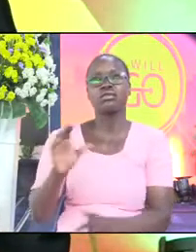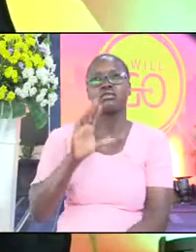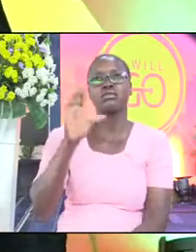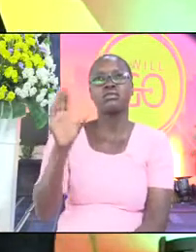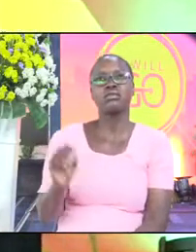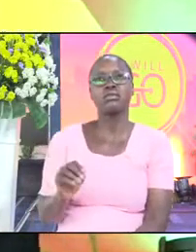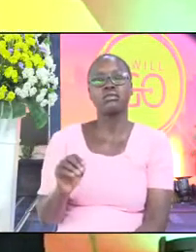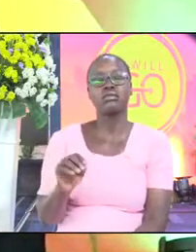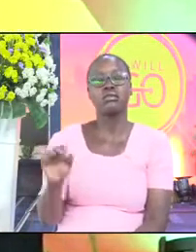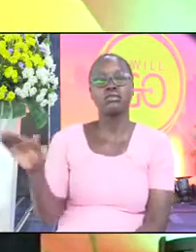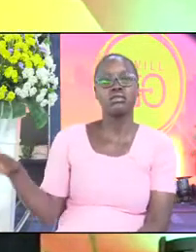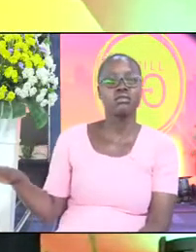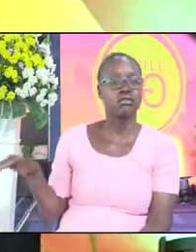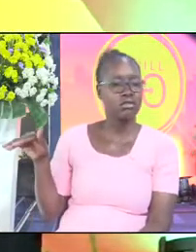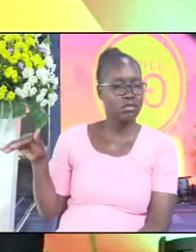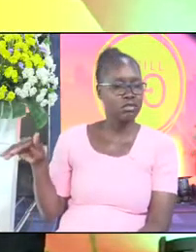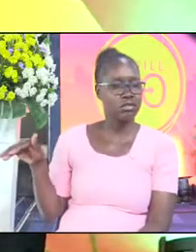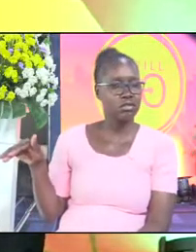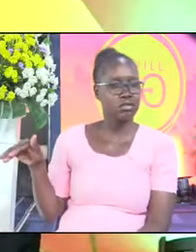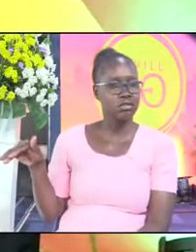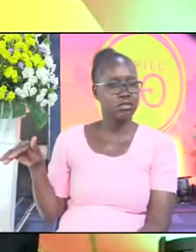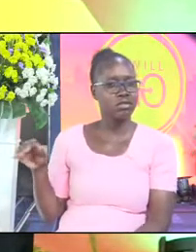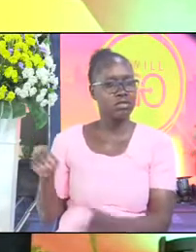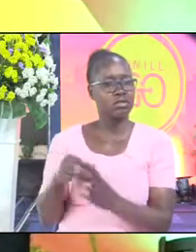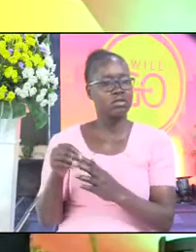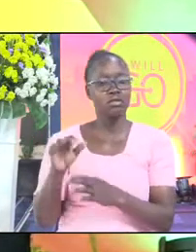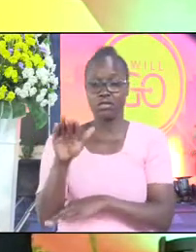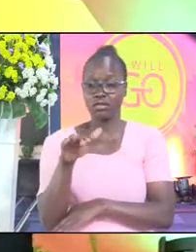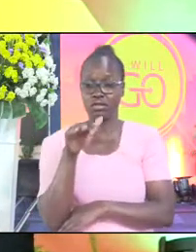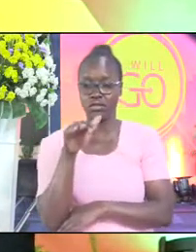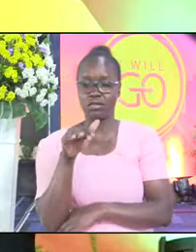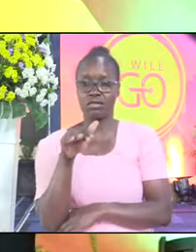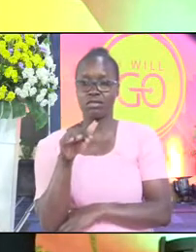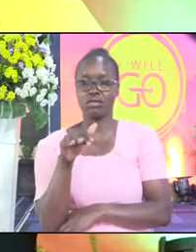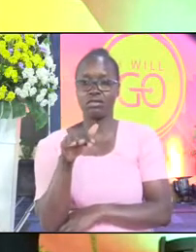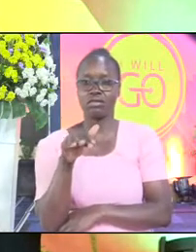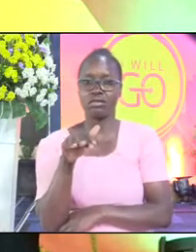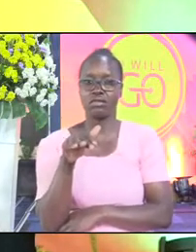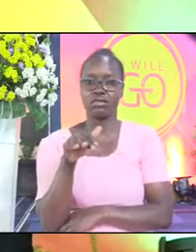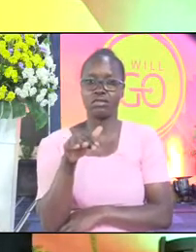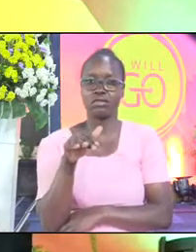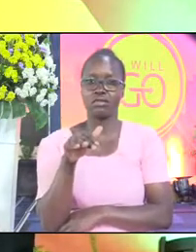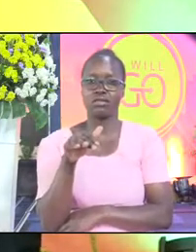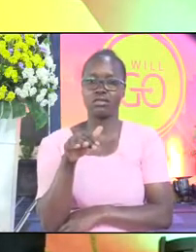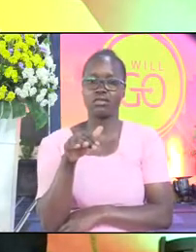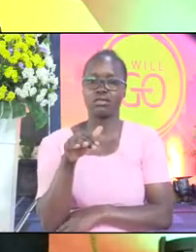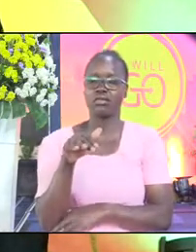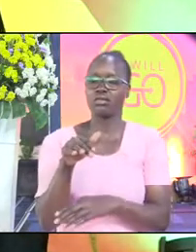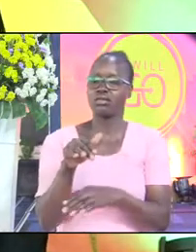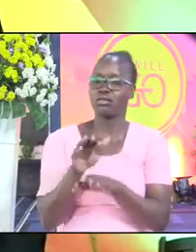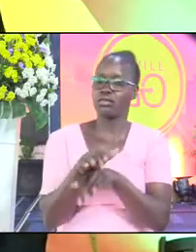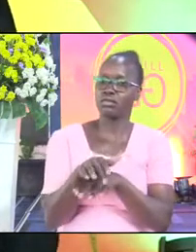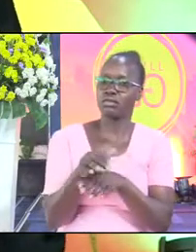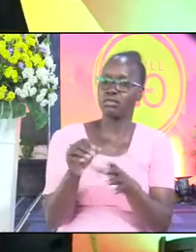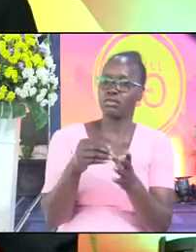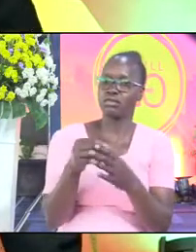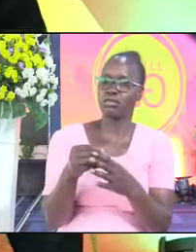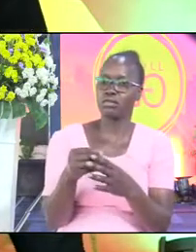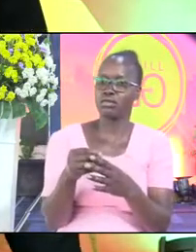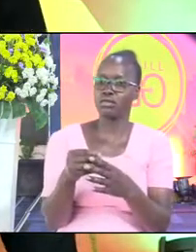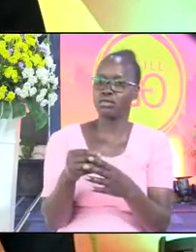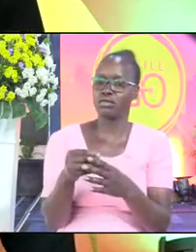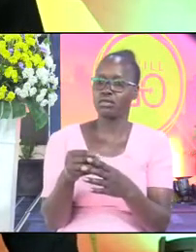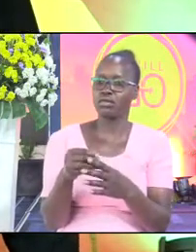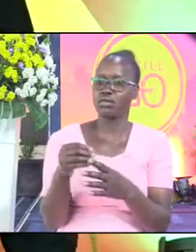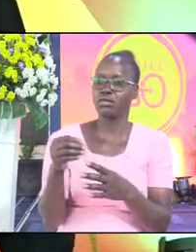Africans, Zambians or Zimbabweans, Tswana or Xhosa,